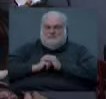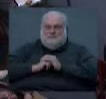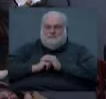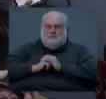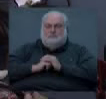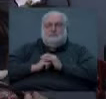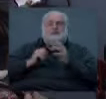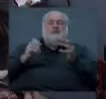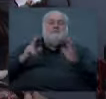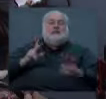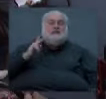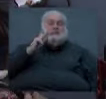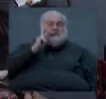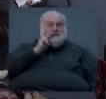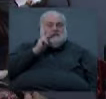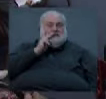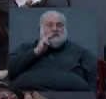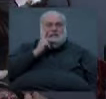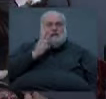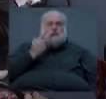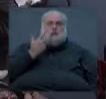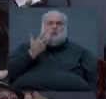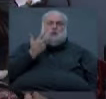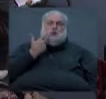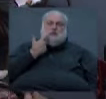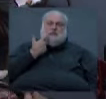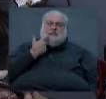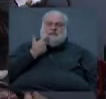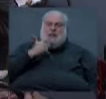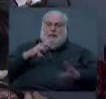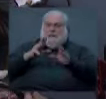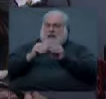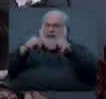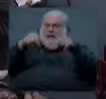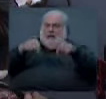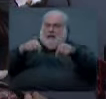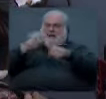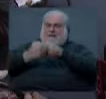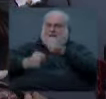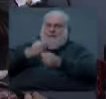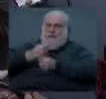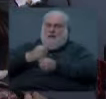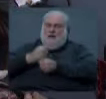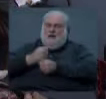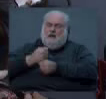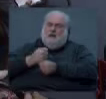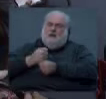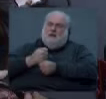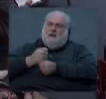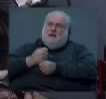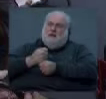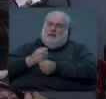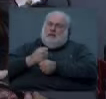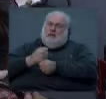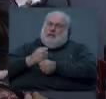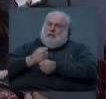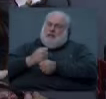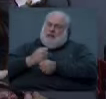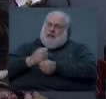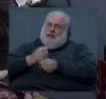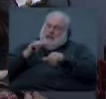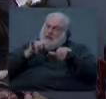I've seen in recent meetings here this year about a whole bunch of similar